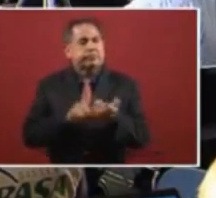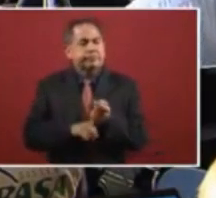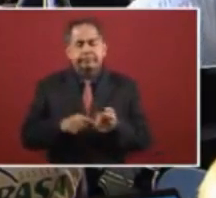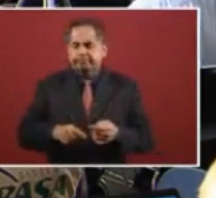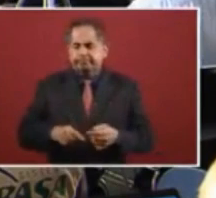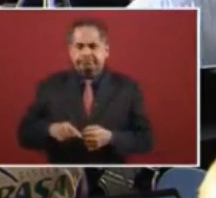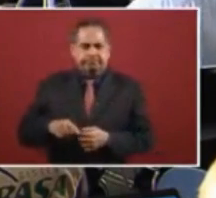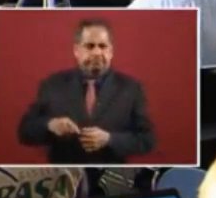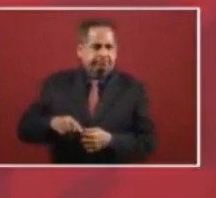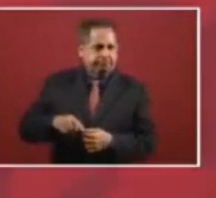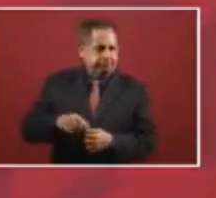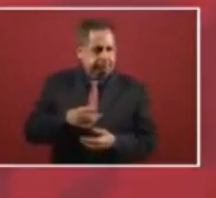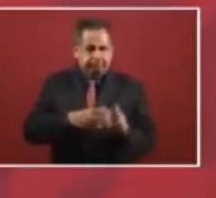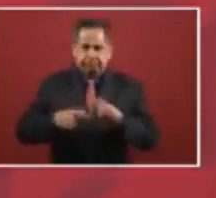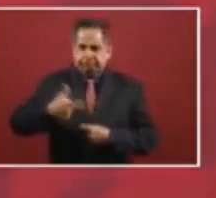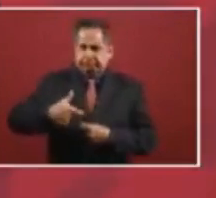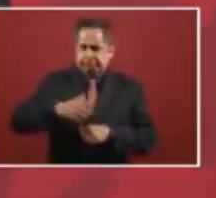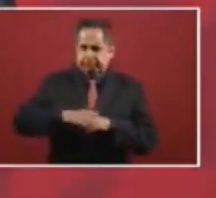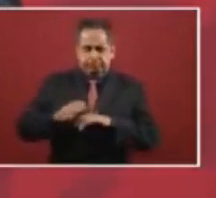which is what generates